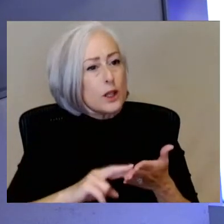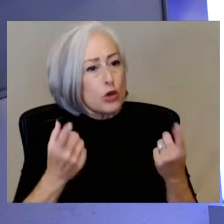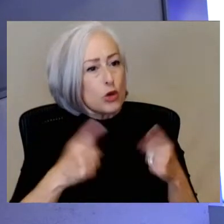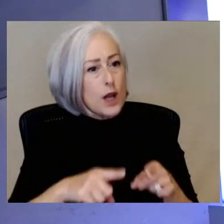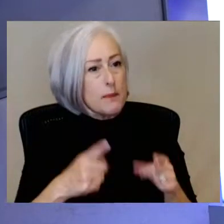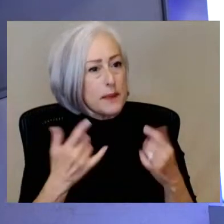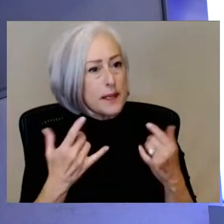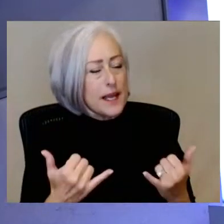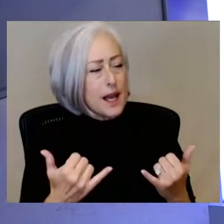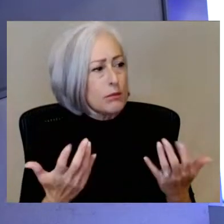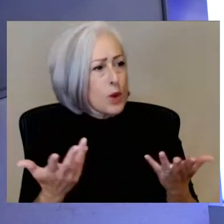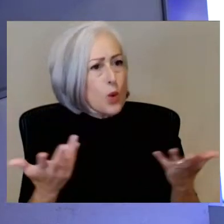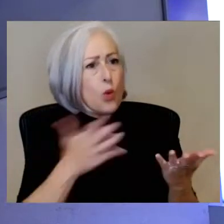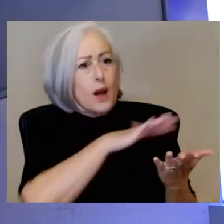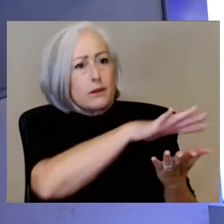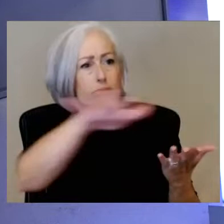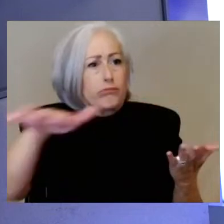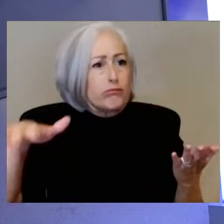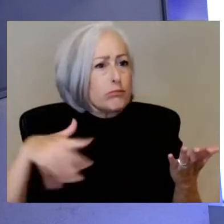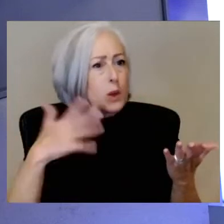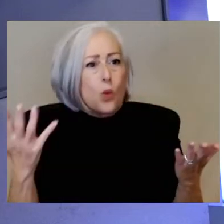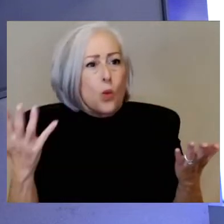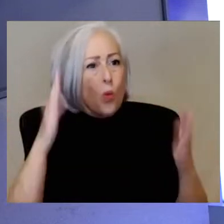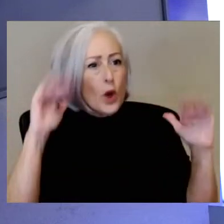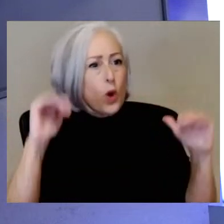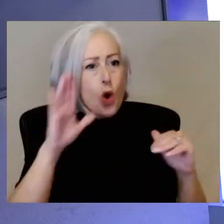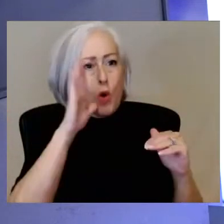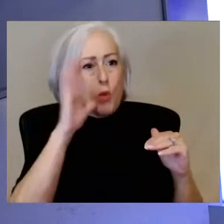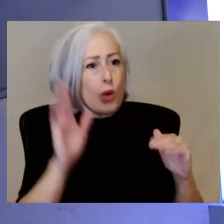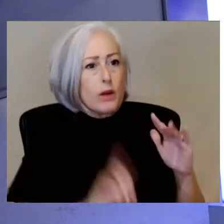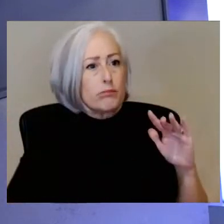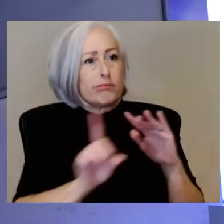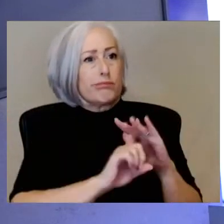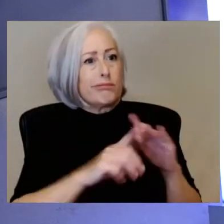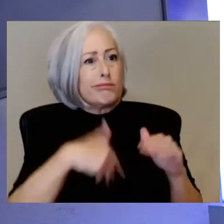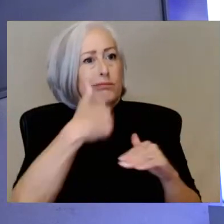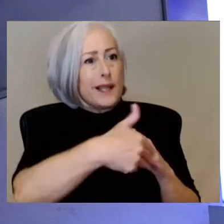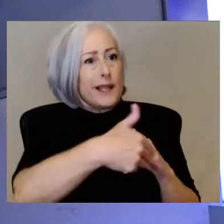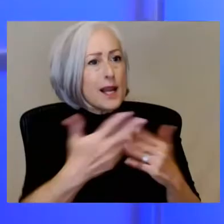out there? What do you hope is going to come? What's the next big thing?